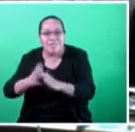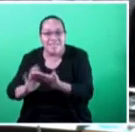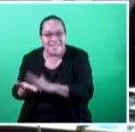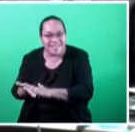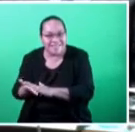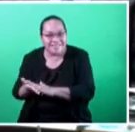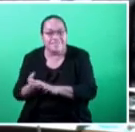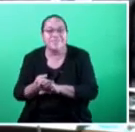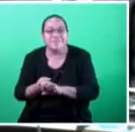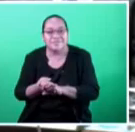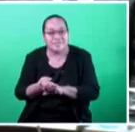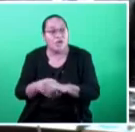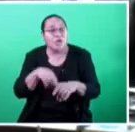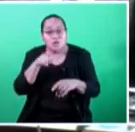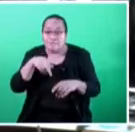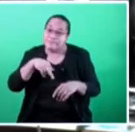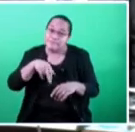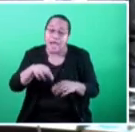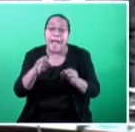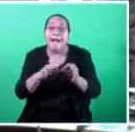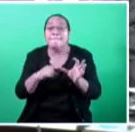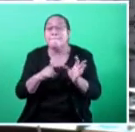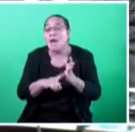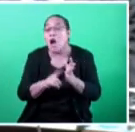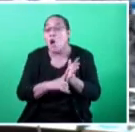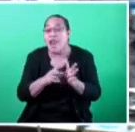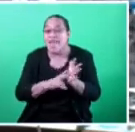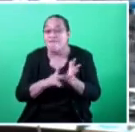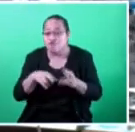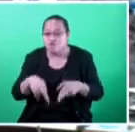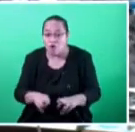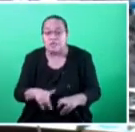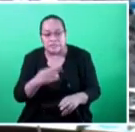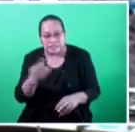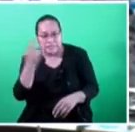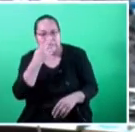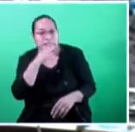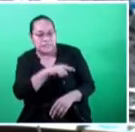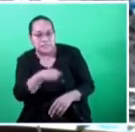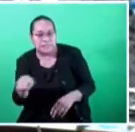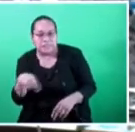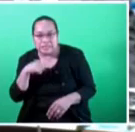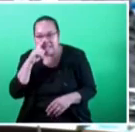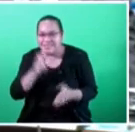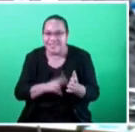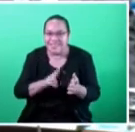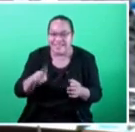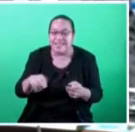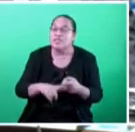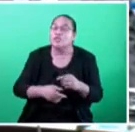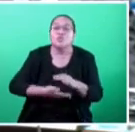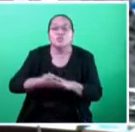Mr. Speaker, you go along Baulevu Road, you see how the waterway there is threatening Baulevu Road. You go, Mr.